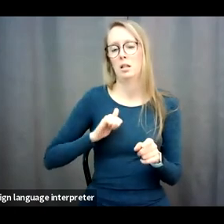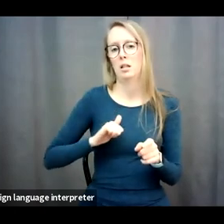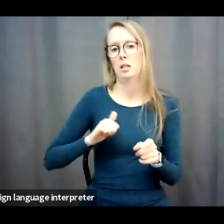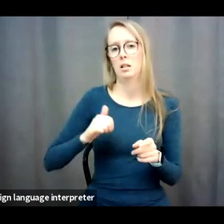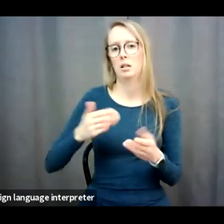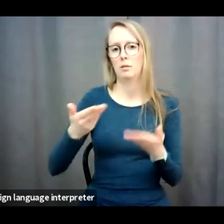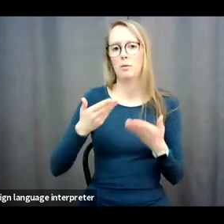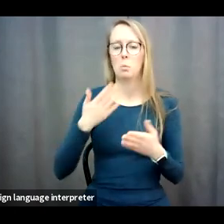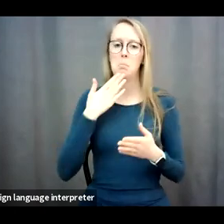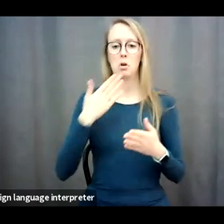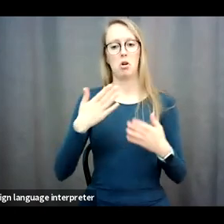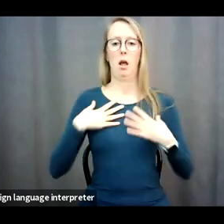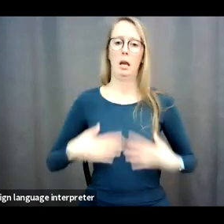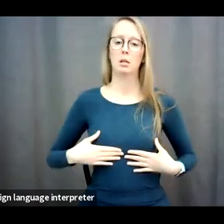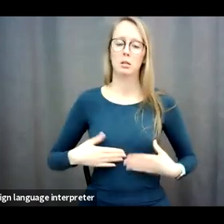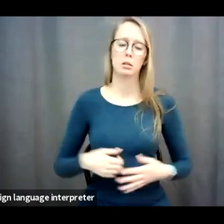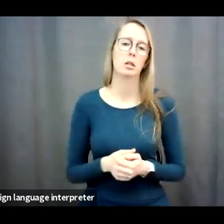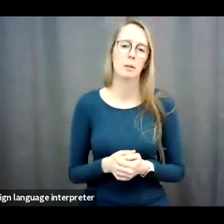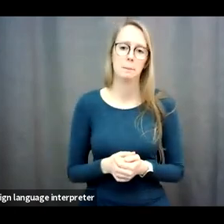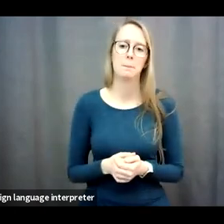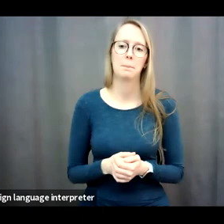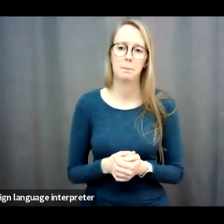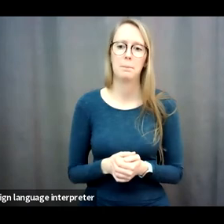a good health.